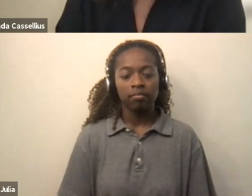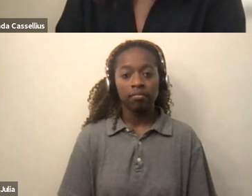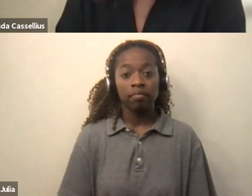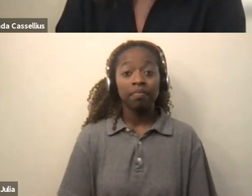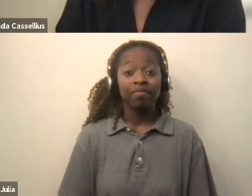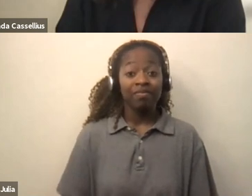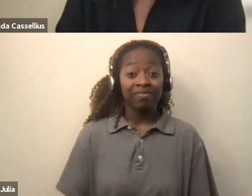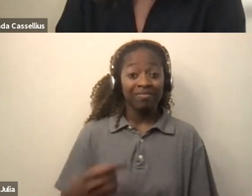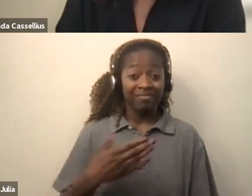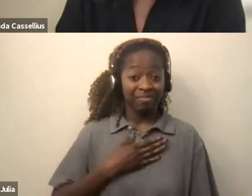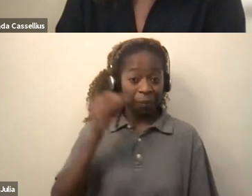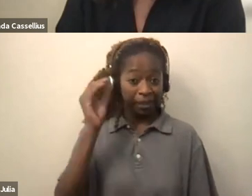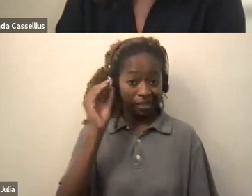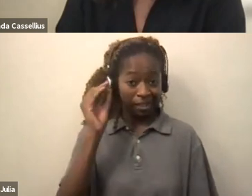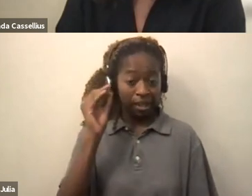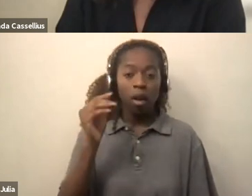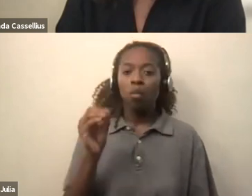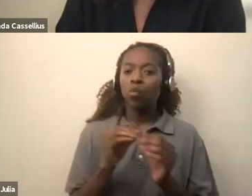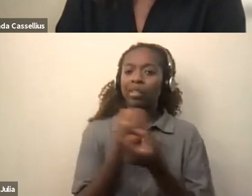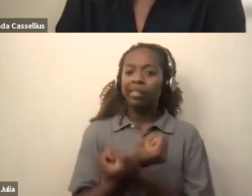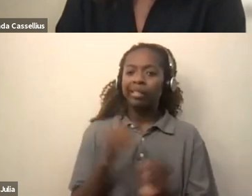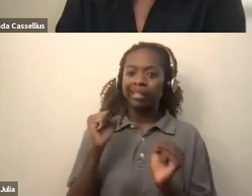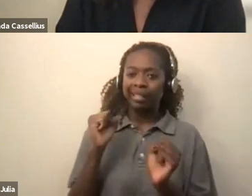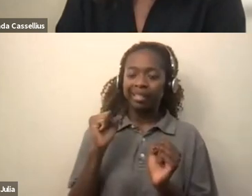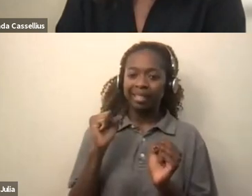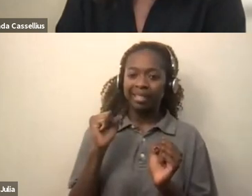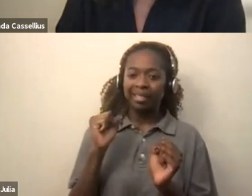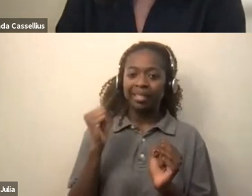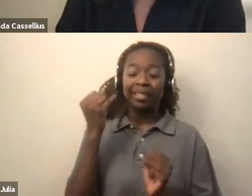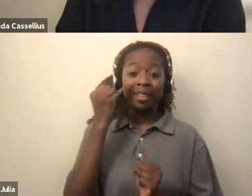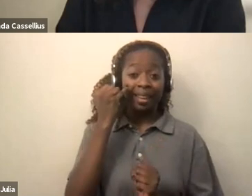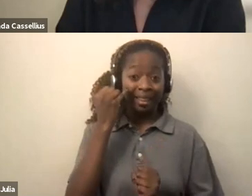to me and for her it would be